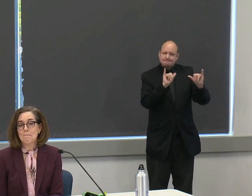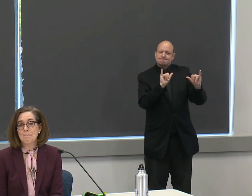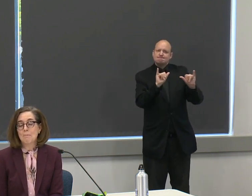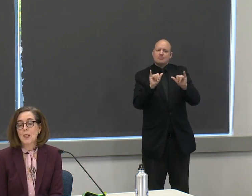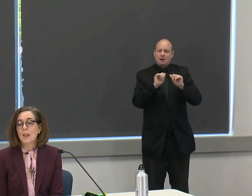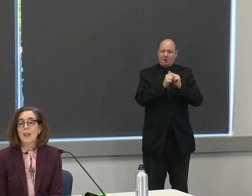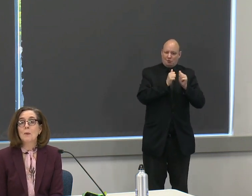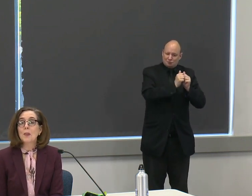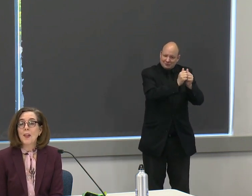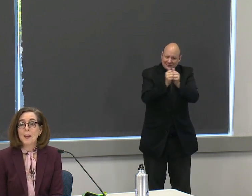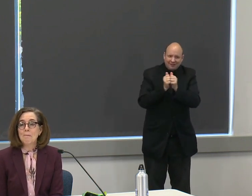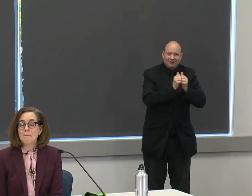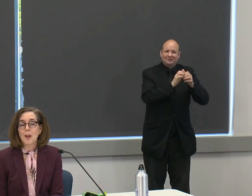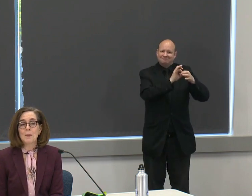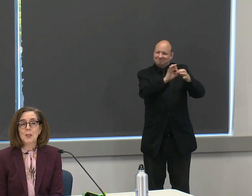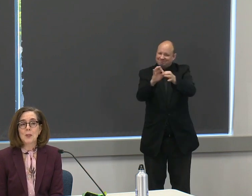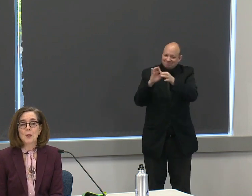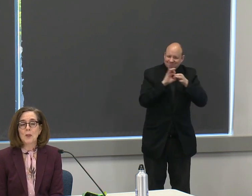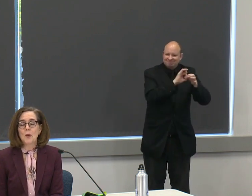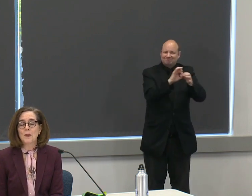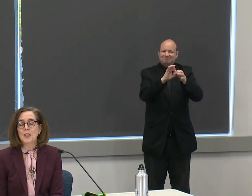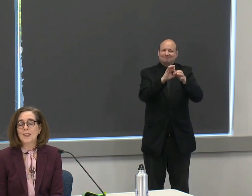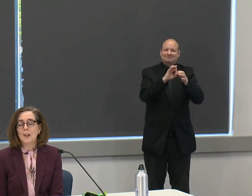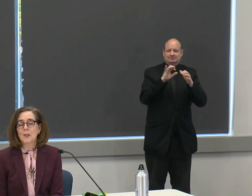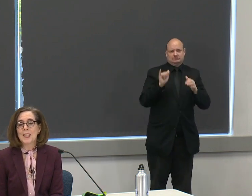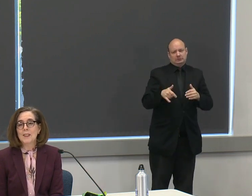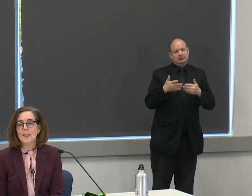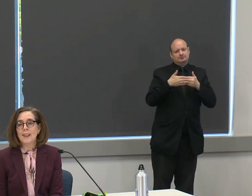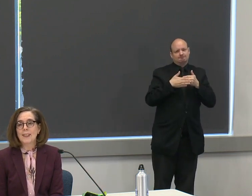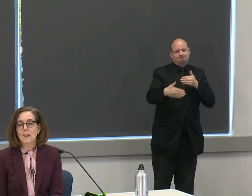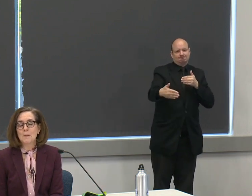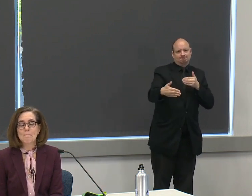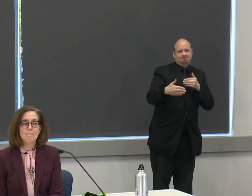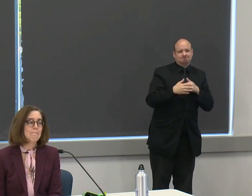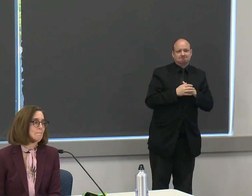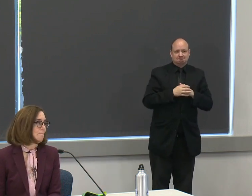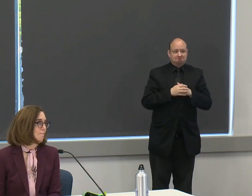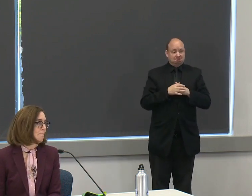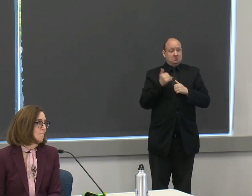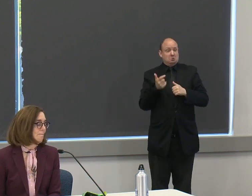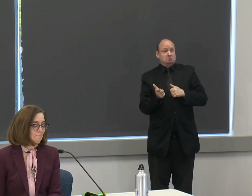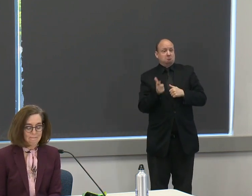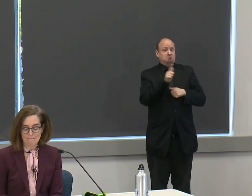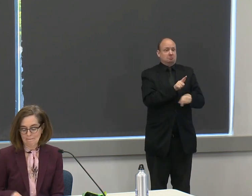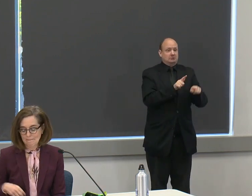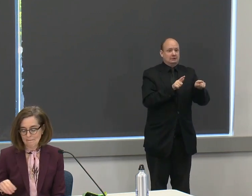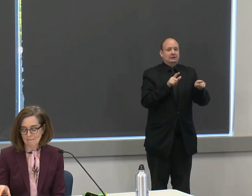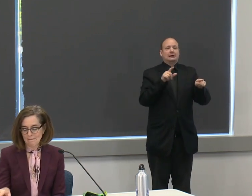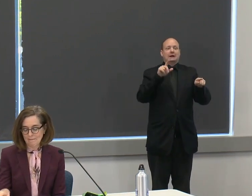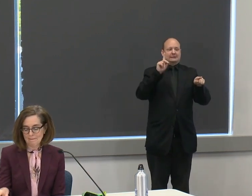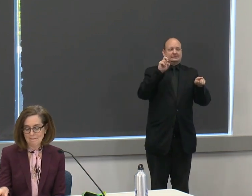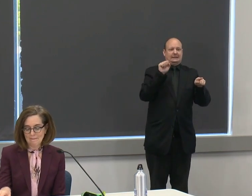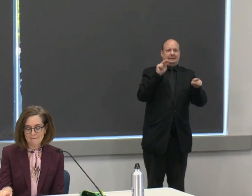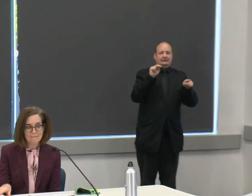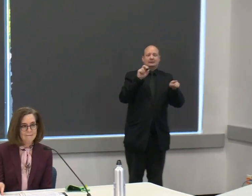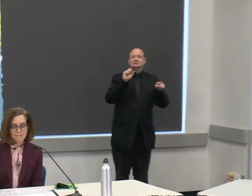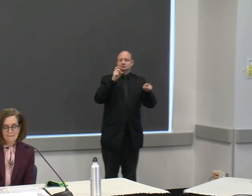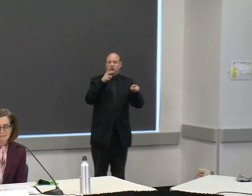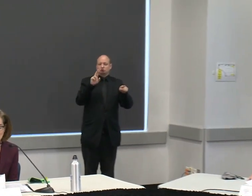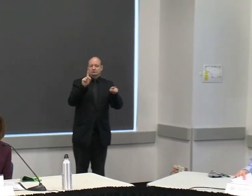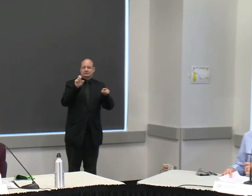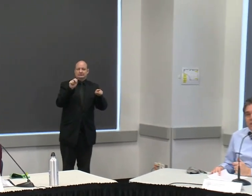together and with that i'm going to turn it over to dr dean seinlinger thank you very much governor brown